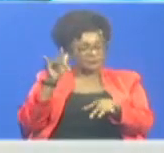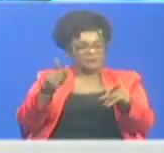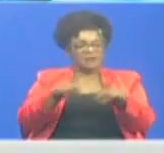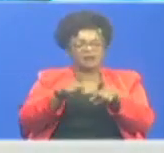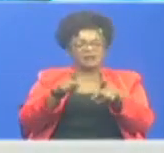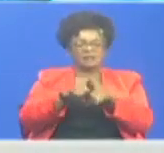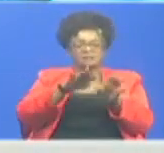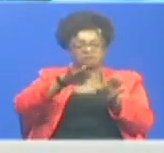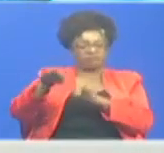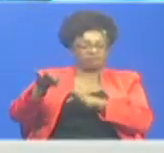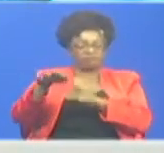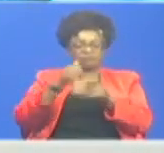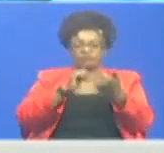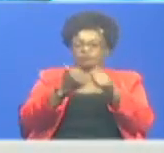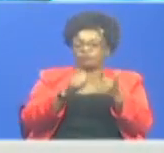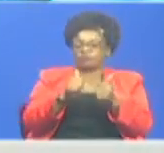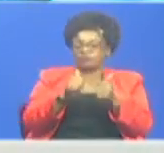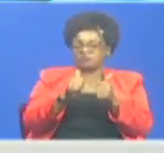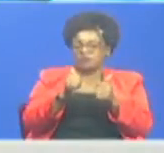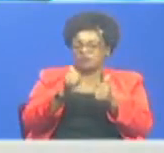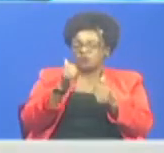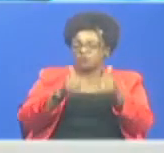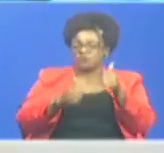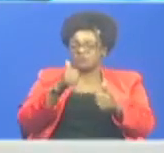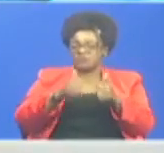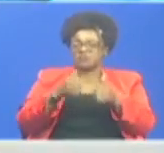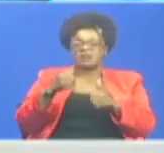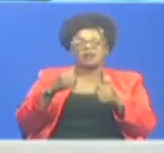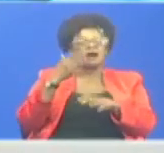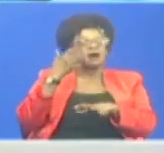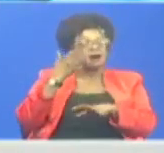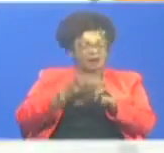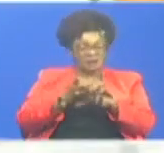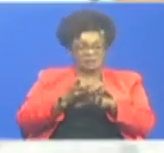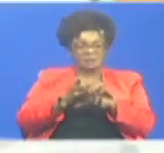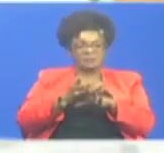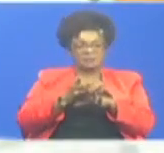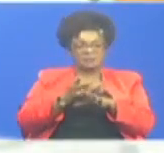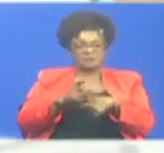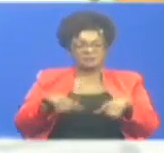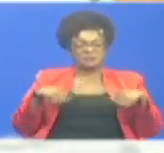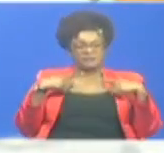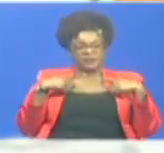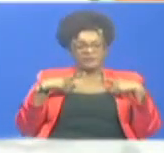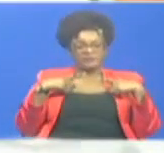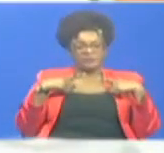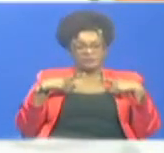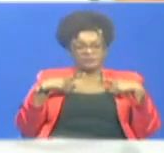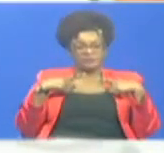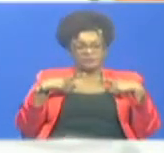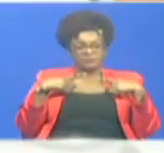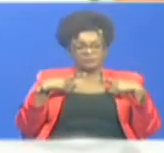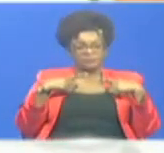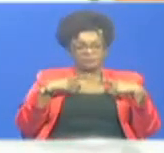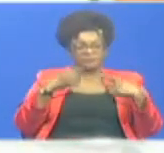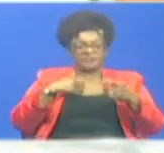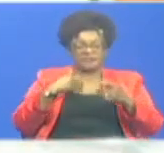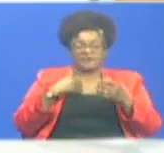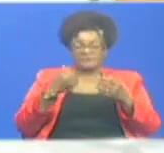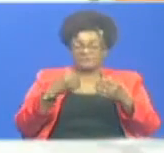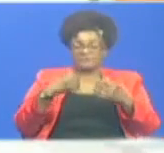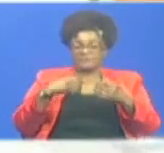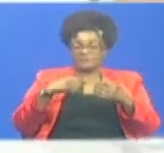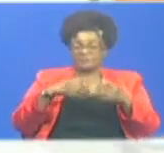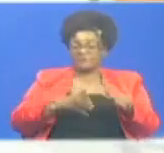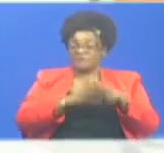out the sports industry, which is one of the hardest hit. Kuna players wale wako national team